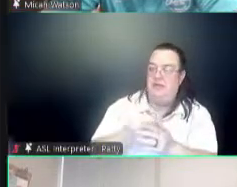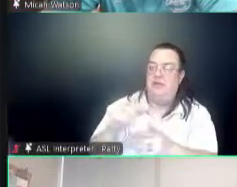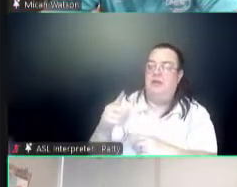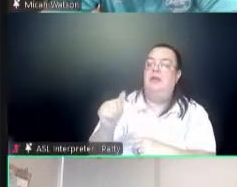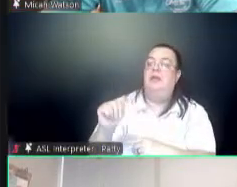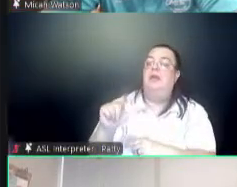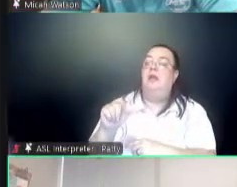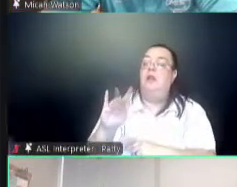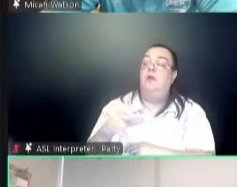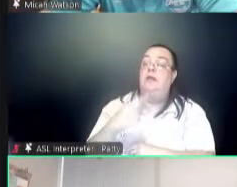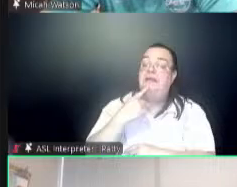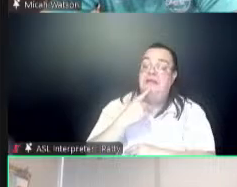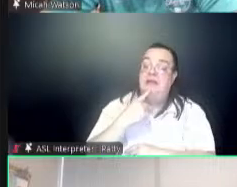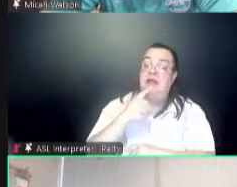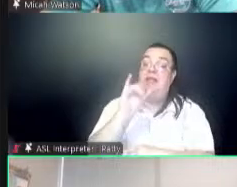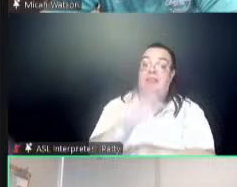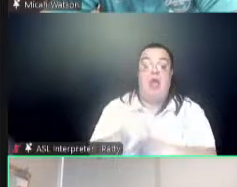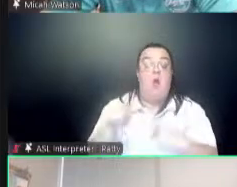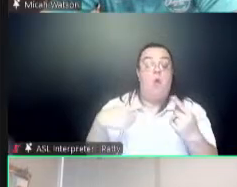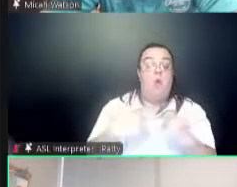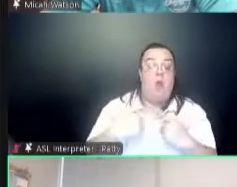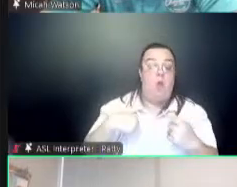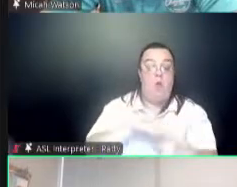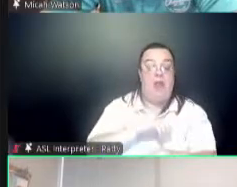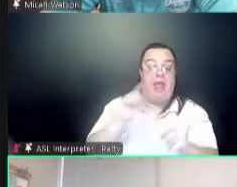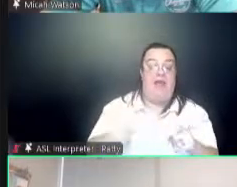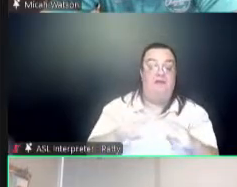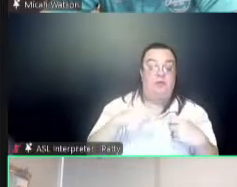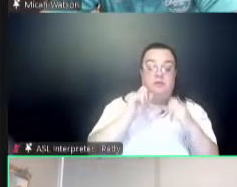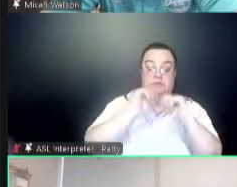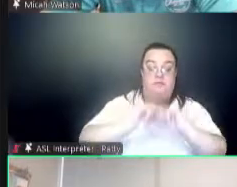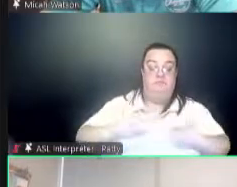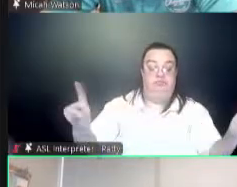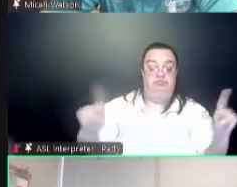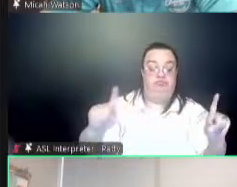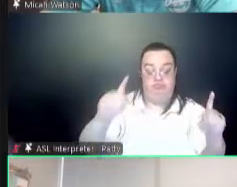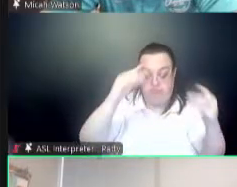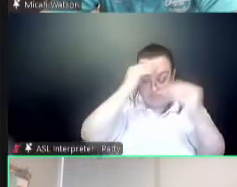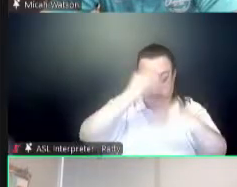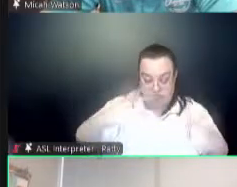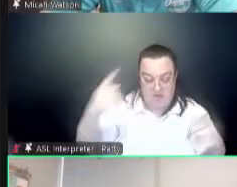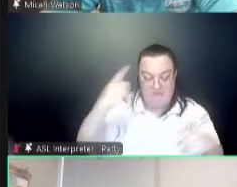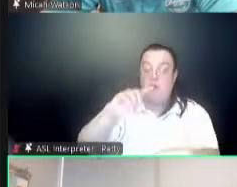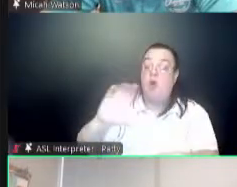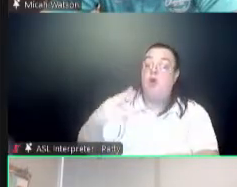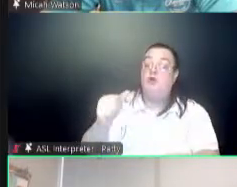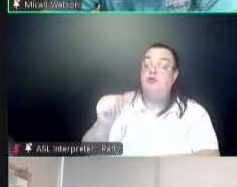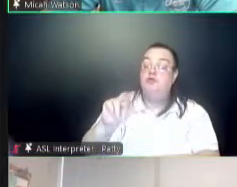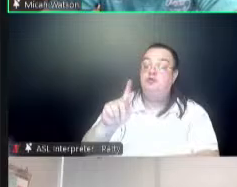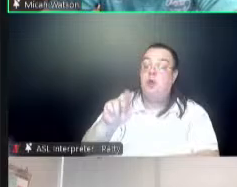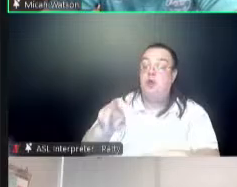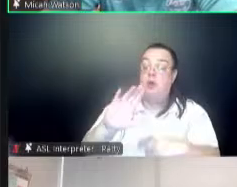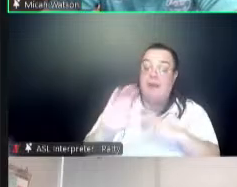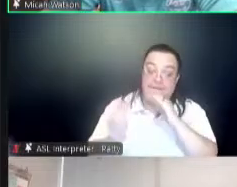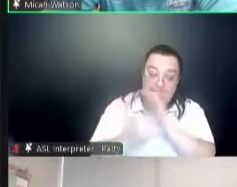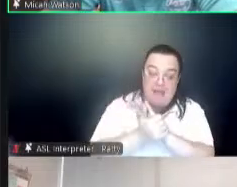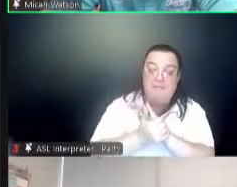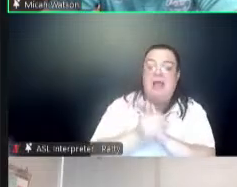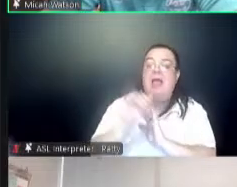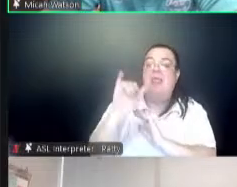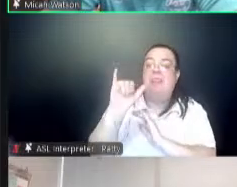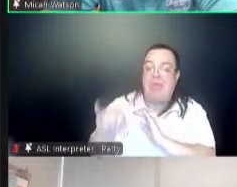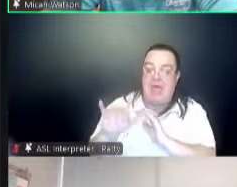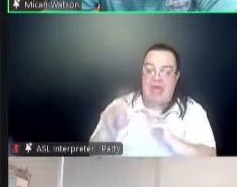That is when we have to put out notices for charter amendments. Okay. Those type of things.